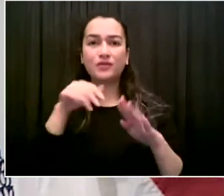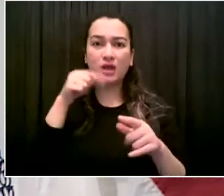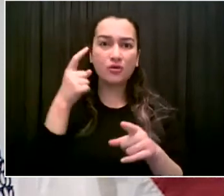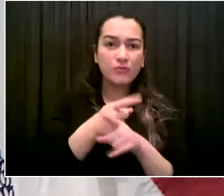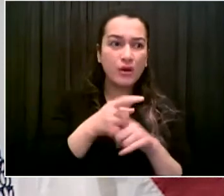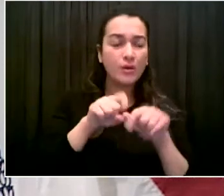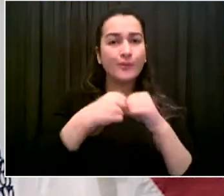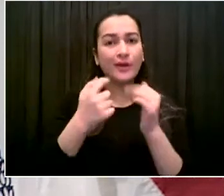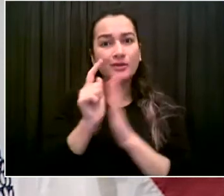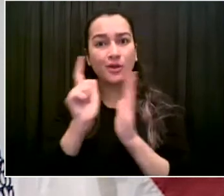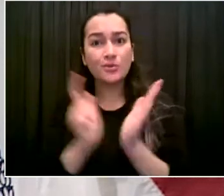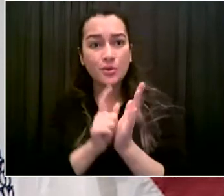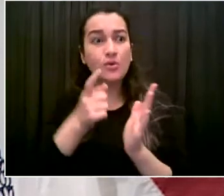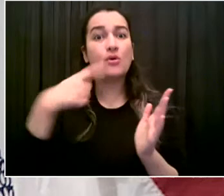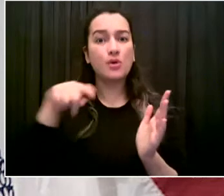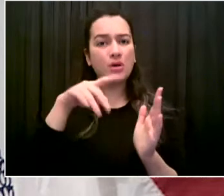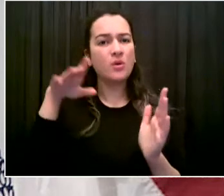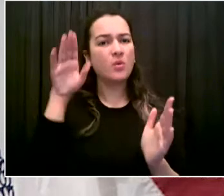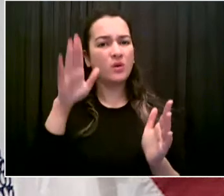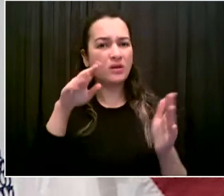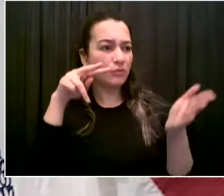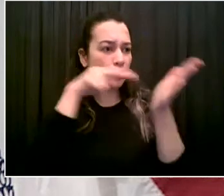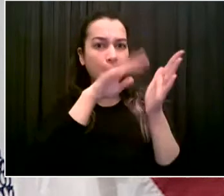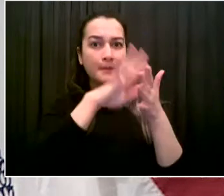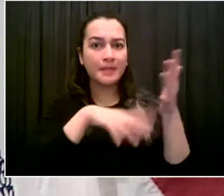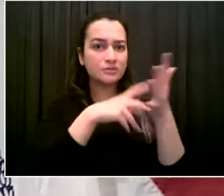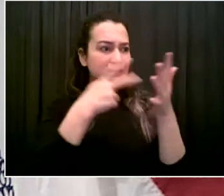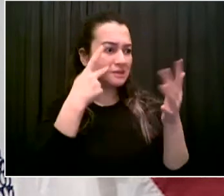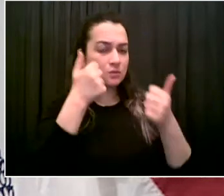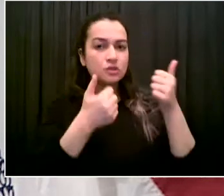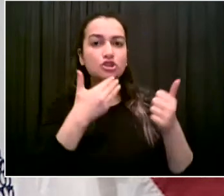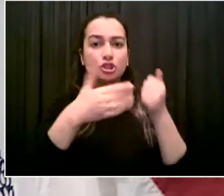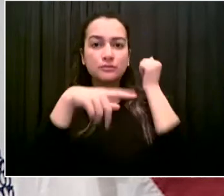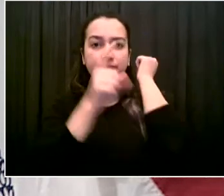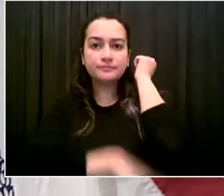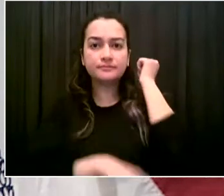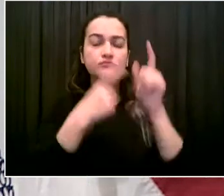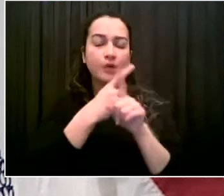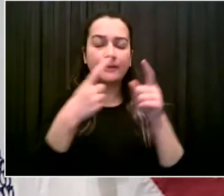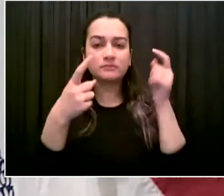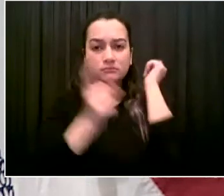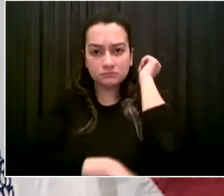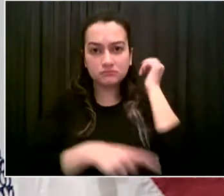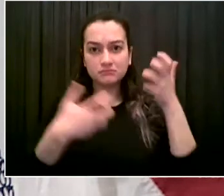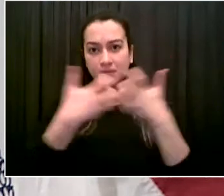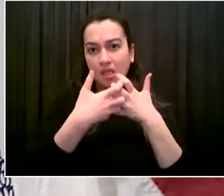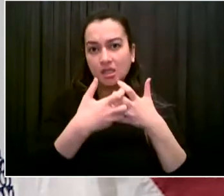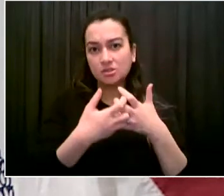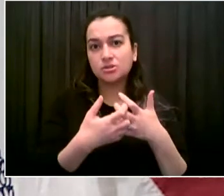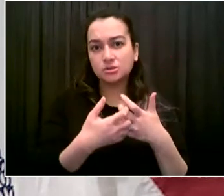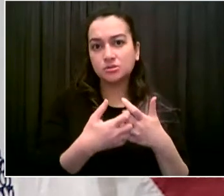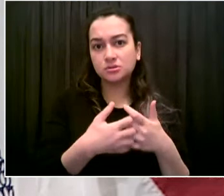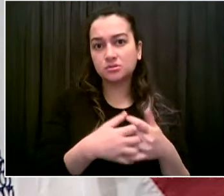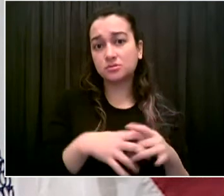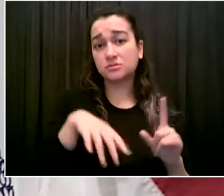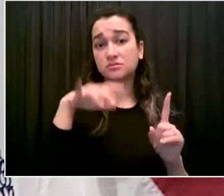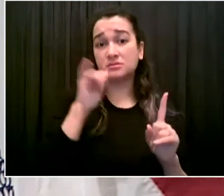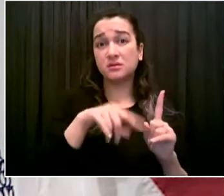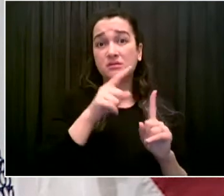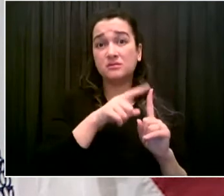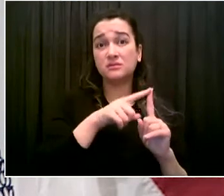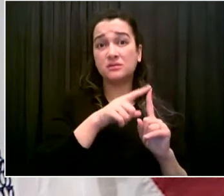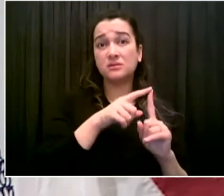matrix within the range allowed, and that is the only range in which the police commissioner can decide. And the NYPD